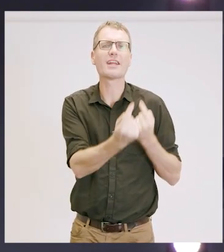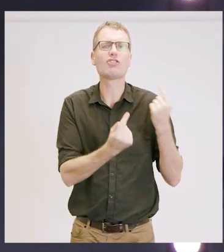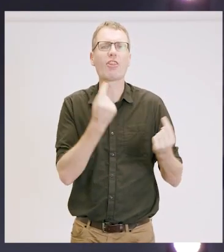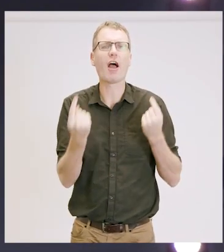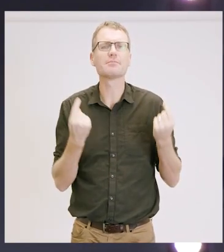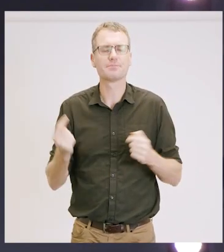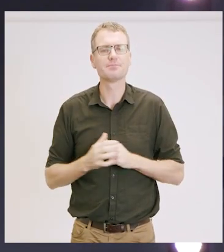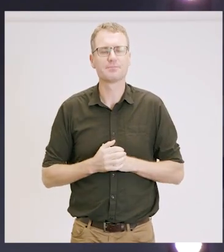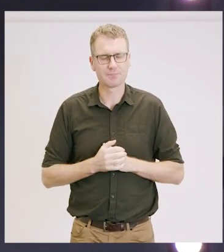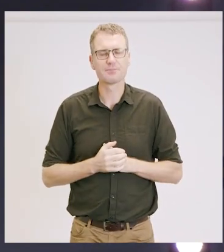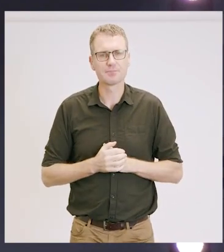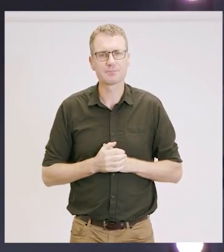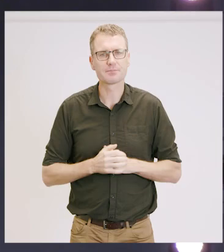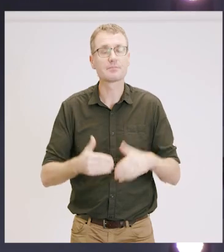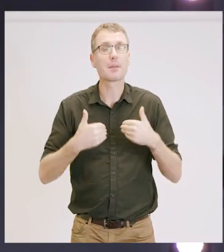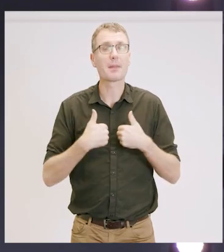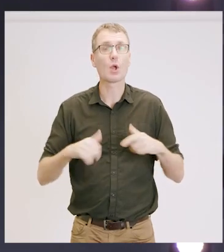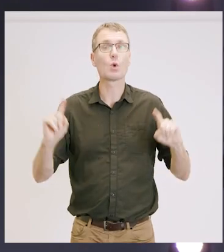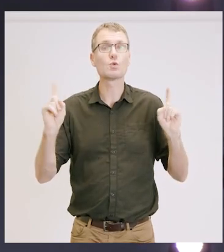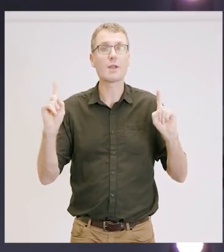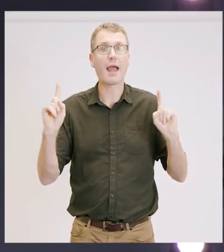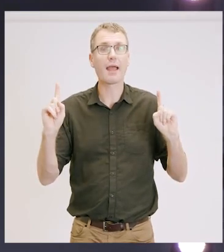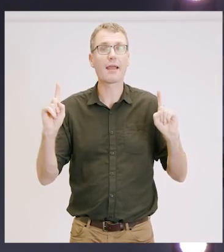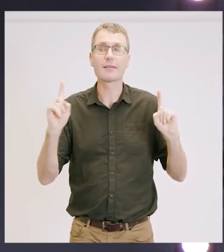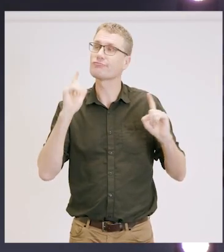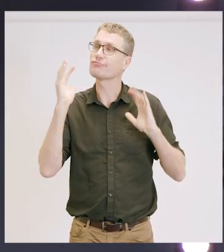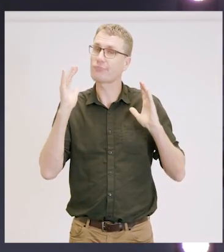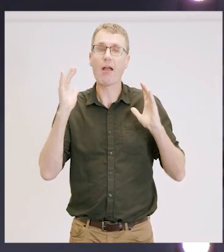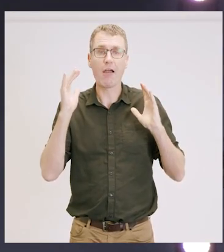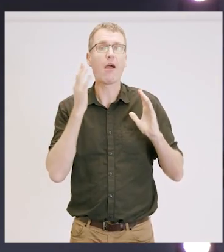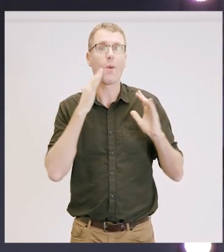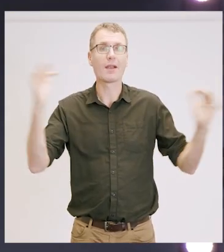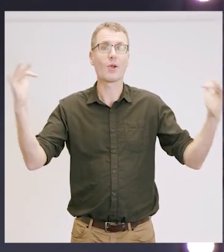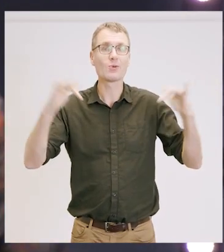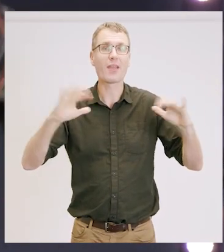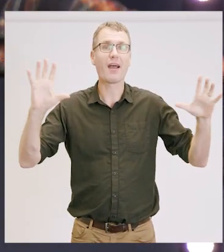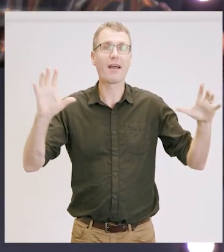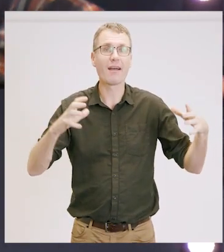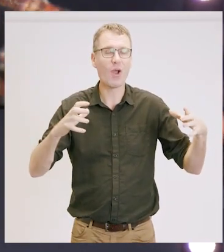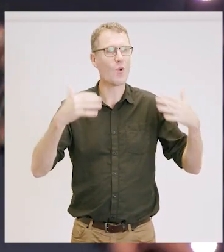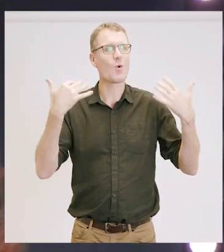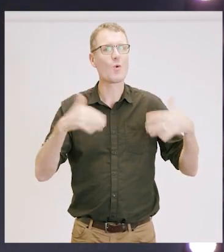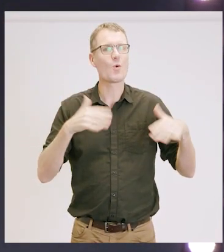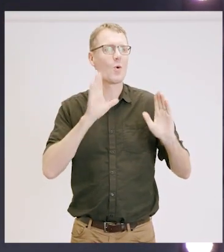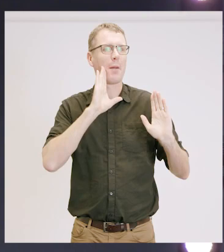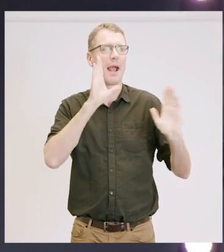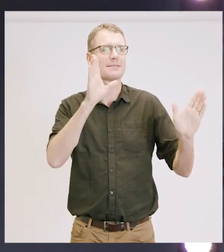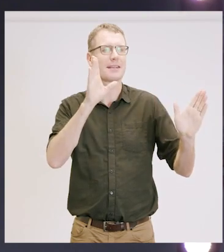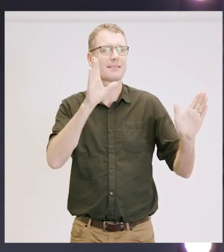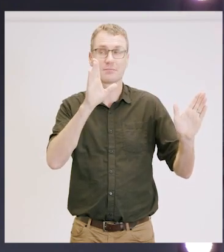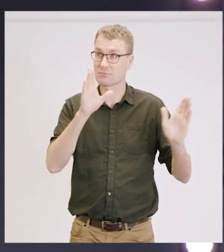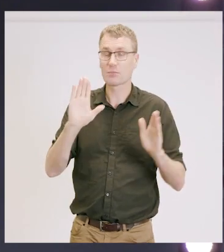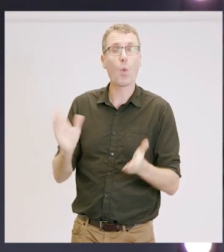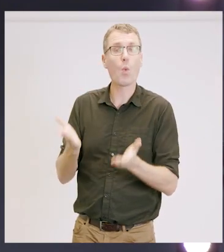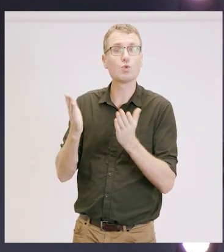today and just looking at what we can do when we come together. I was looking at our wonderful worship team and I thought,